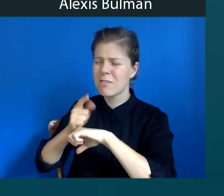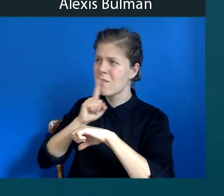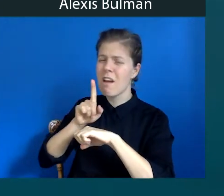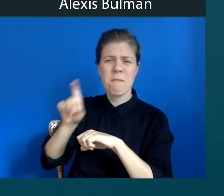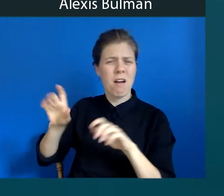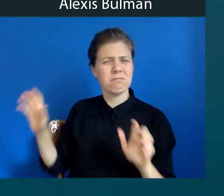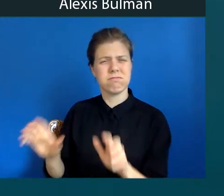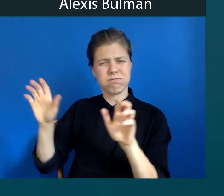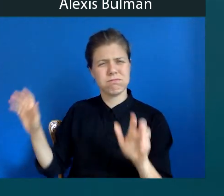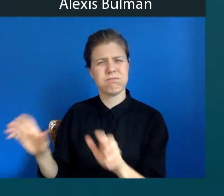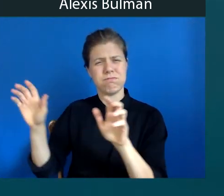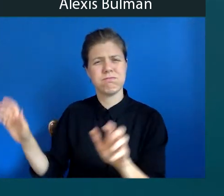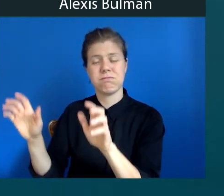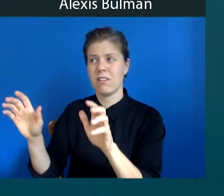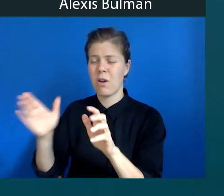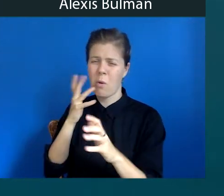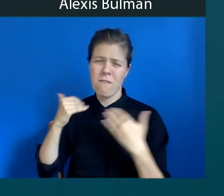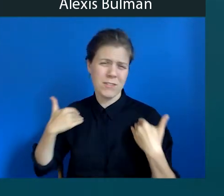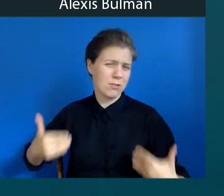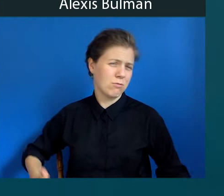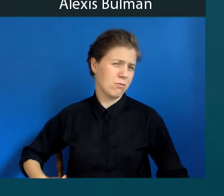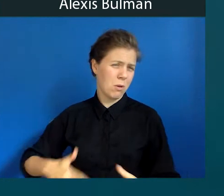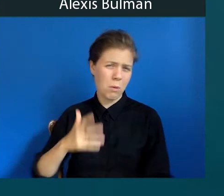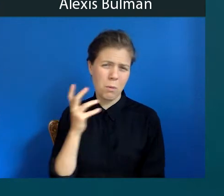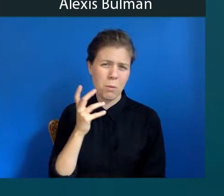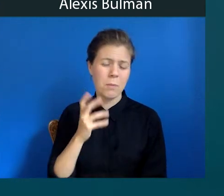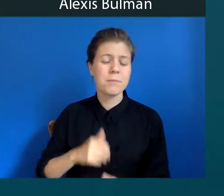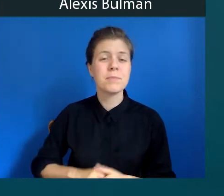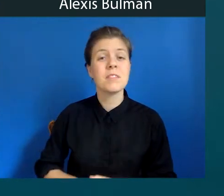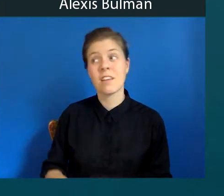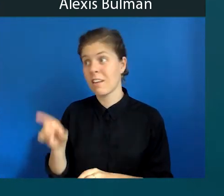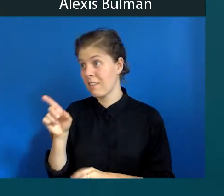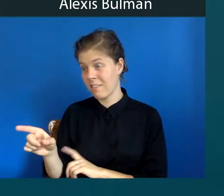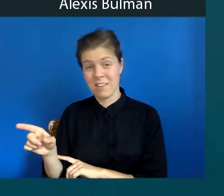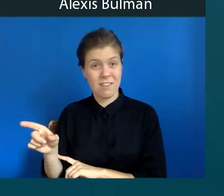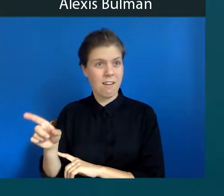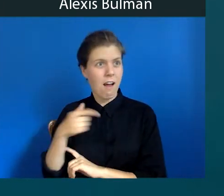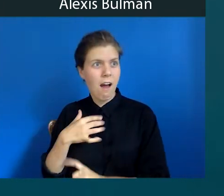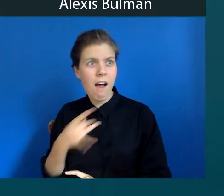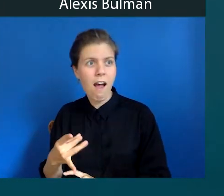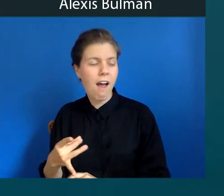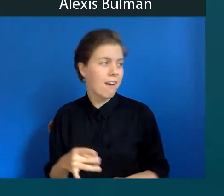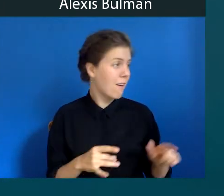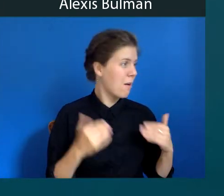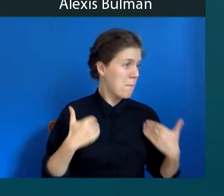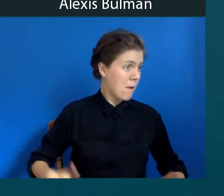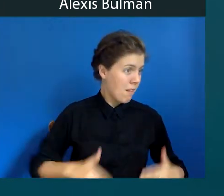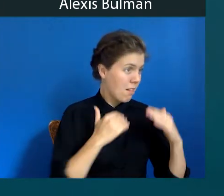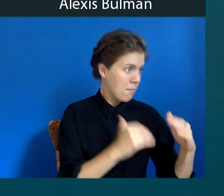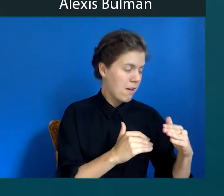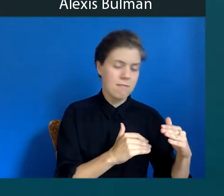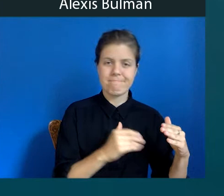And so the physicality of these kinds of art making are directly at odds with my body.